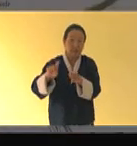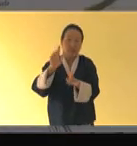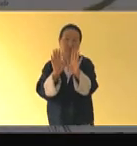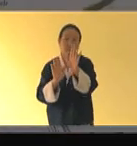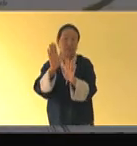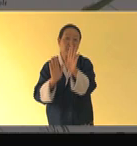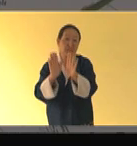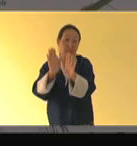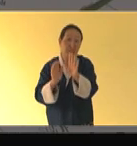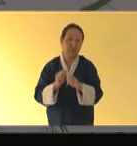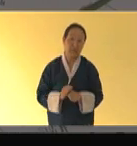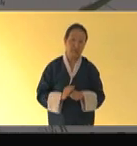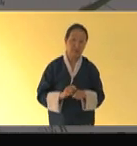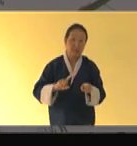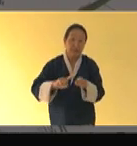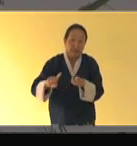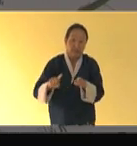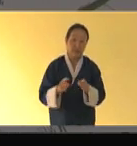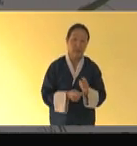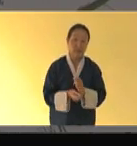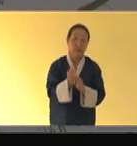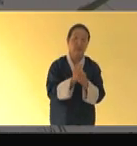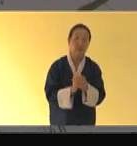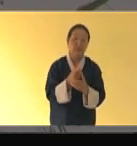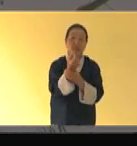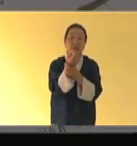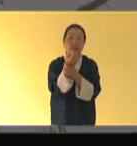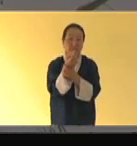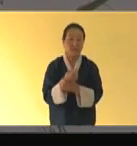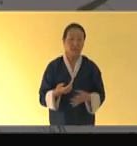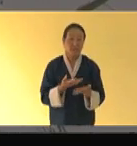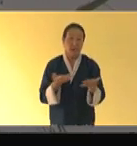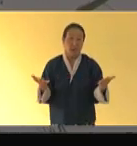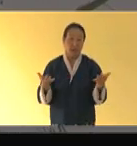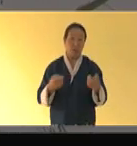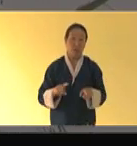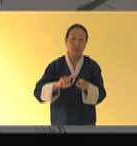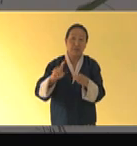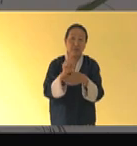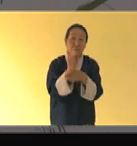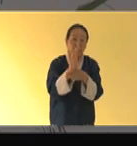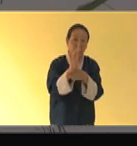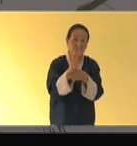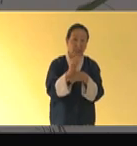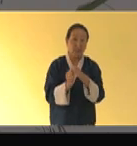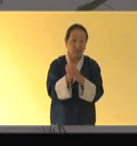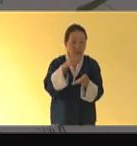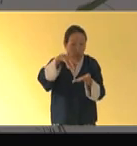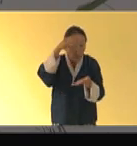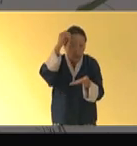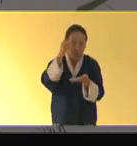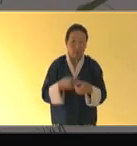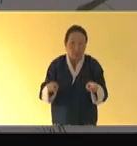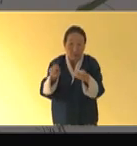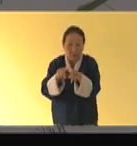different alteration, different arrangement of the leaves. So this is how we basically learn the identification of the plants. So similarly, we have